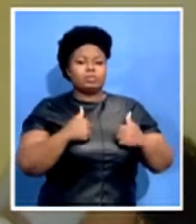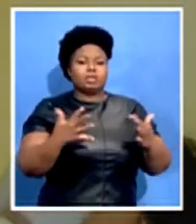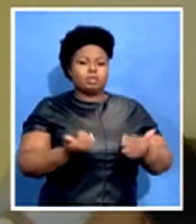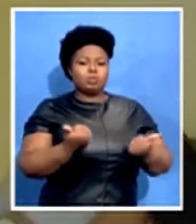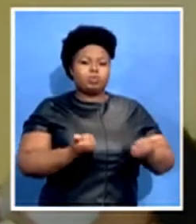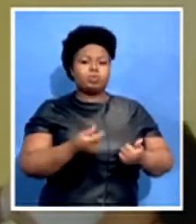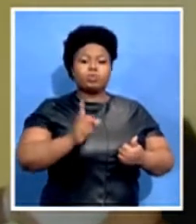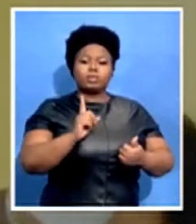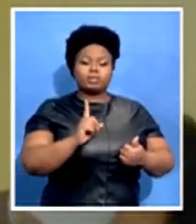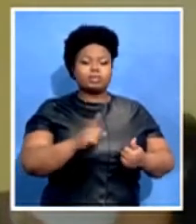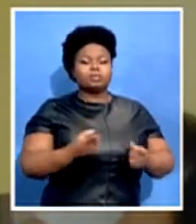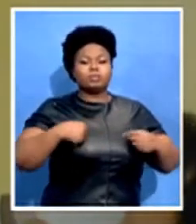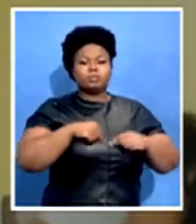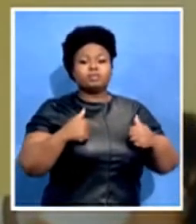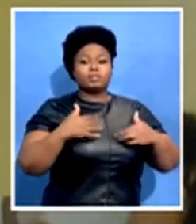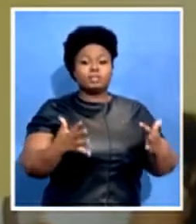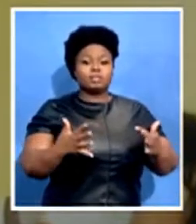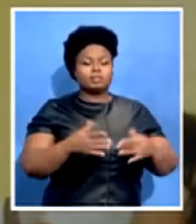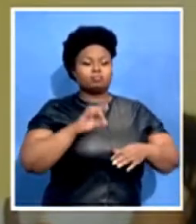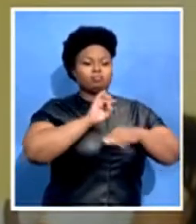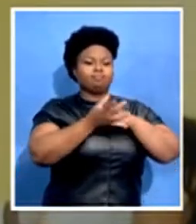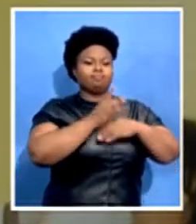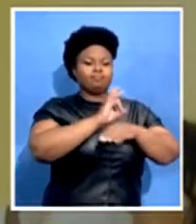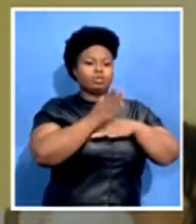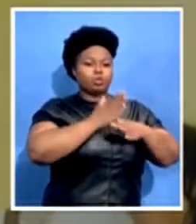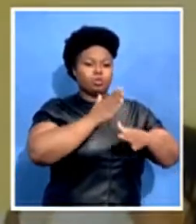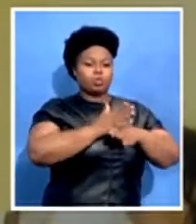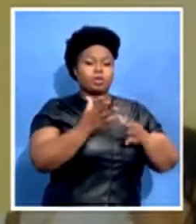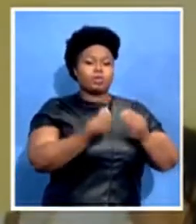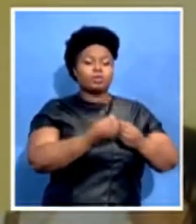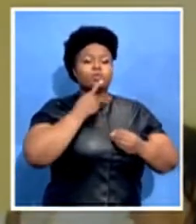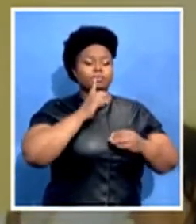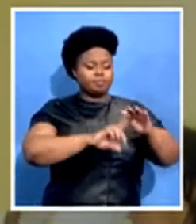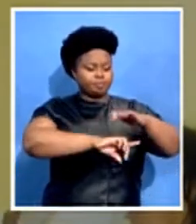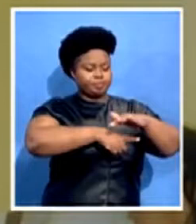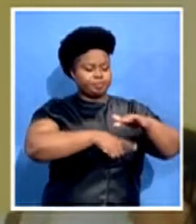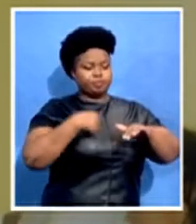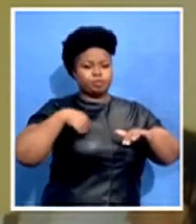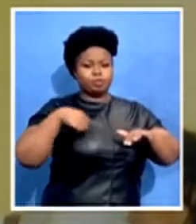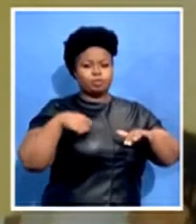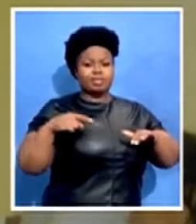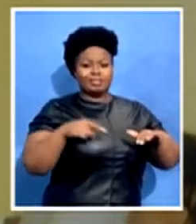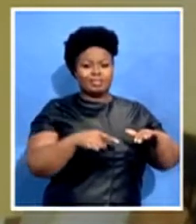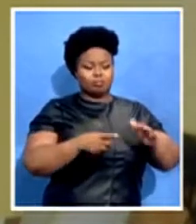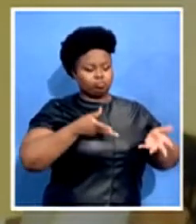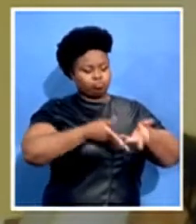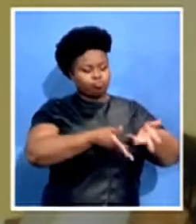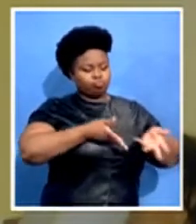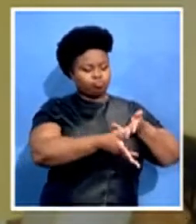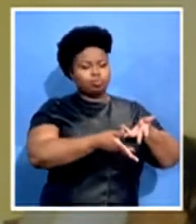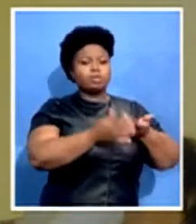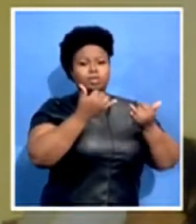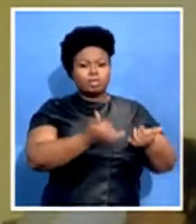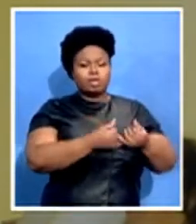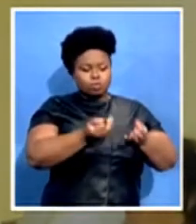the consultative work with the district municipalities, where we are going down to the ground up to ward level